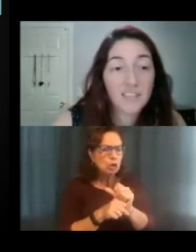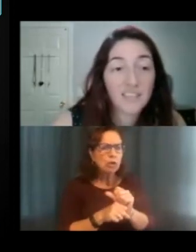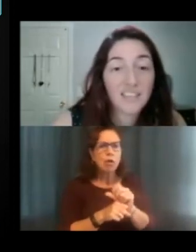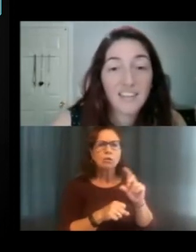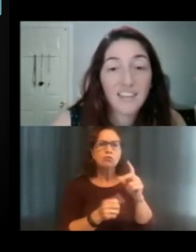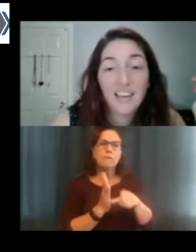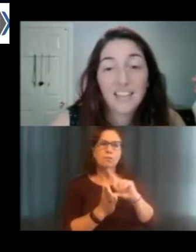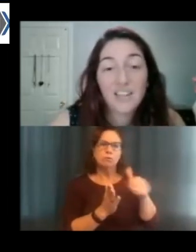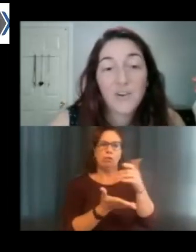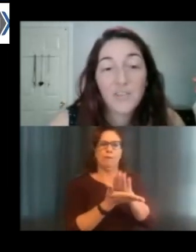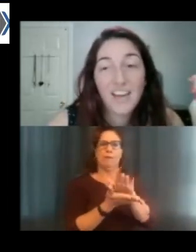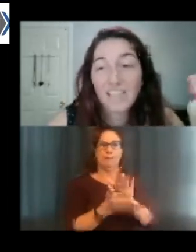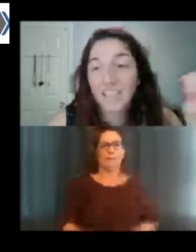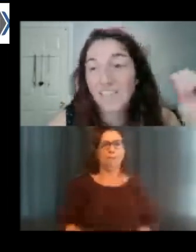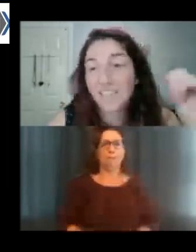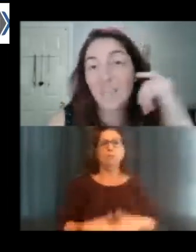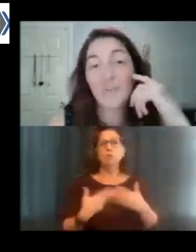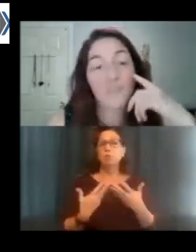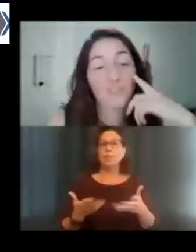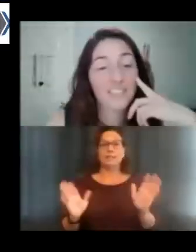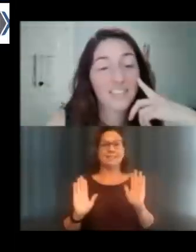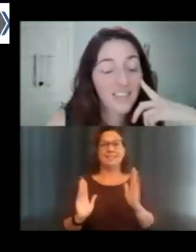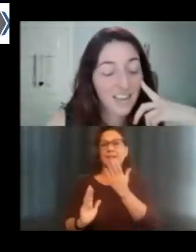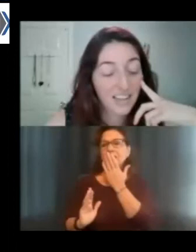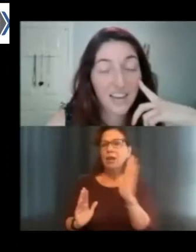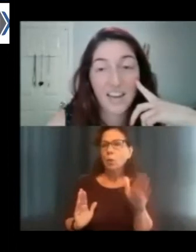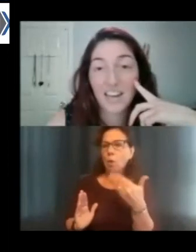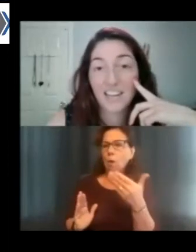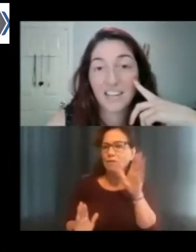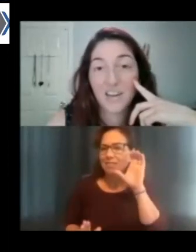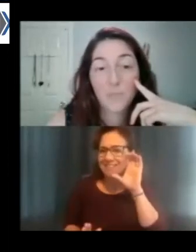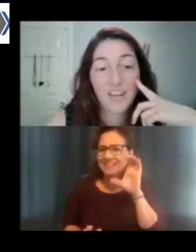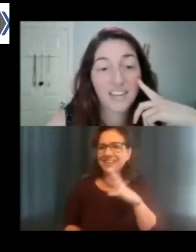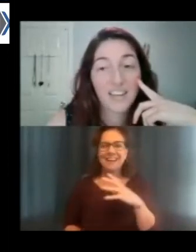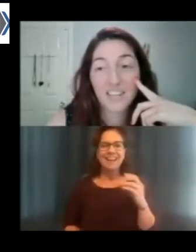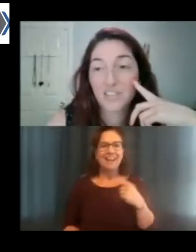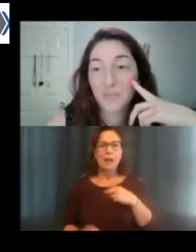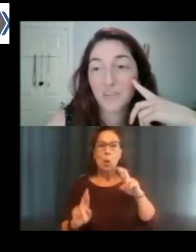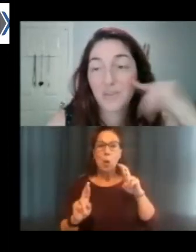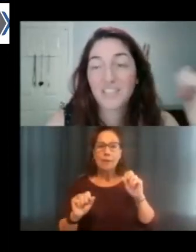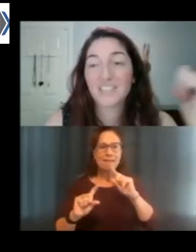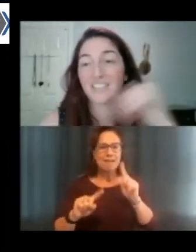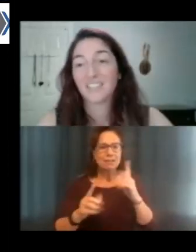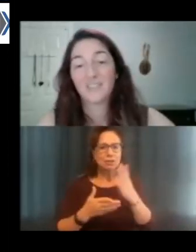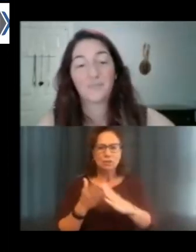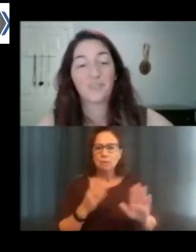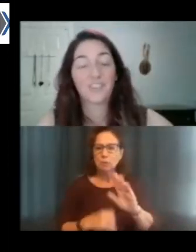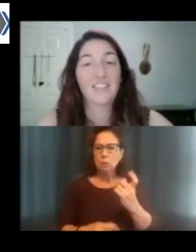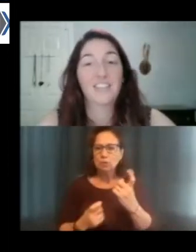So that's it. Thank you all for listening, and I hope I can answer some of your